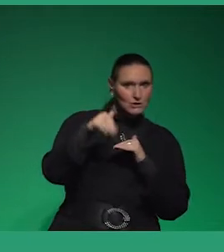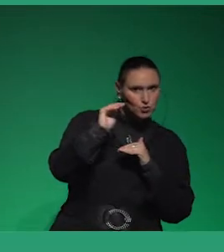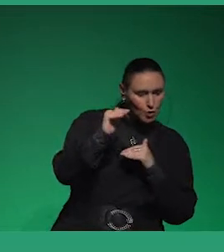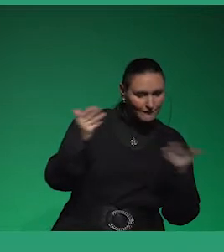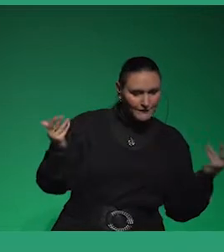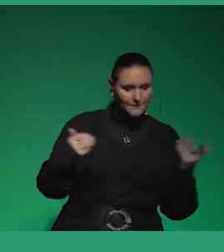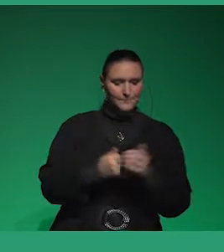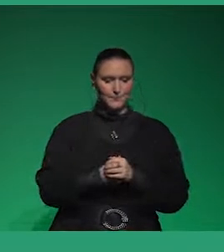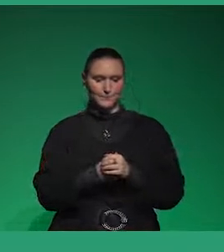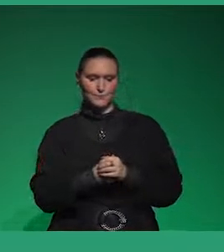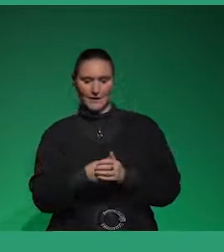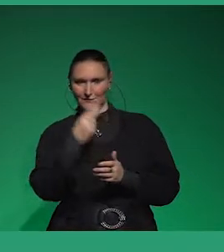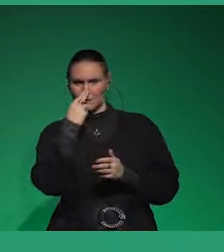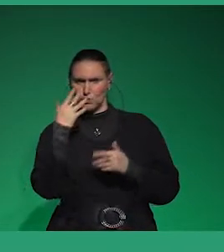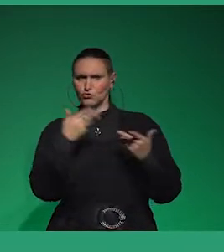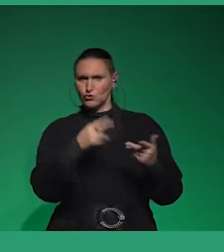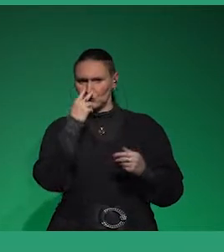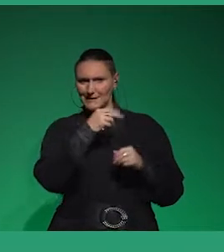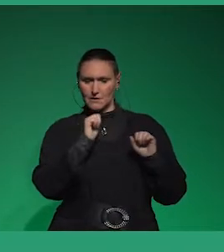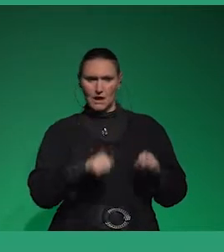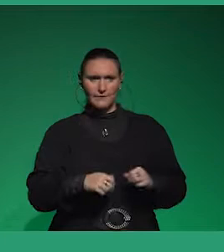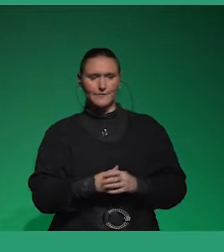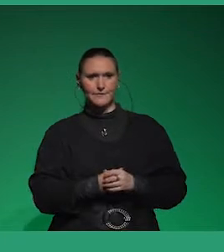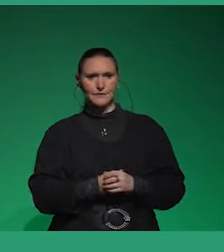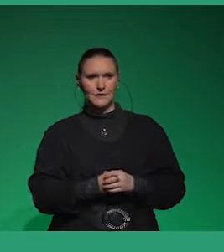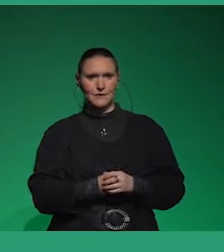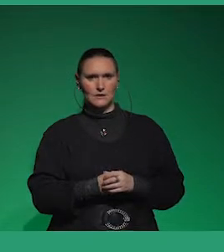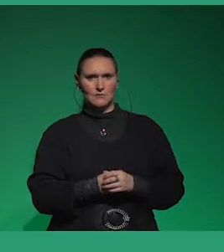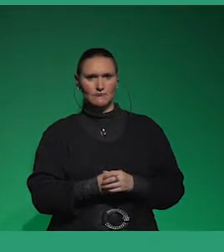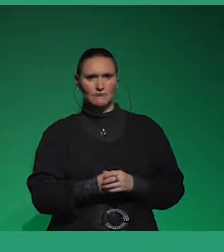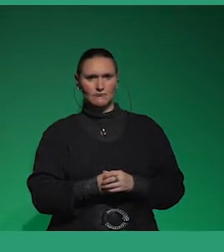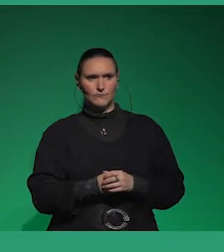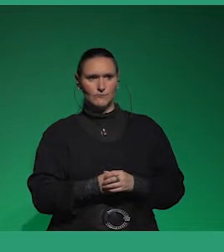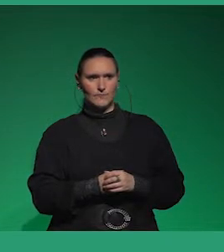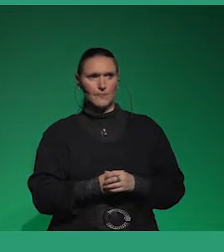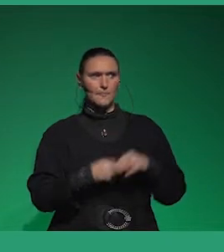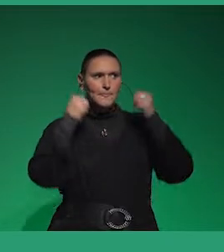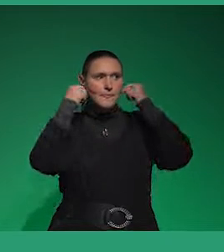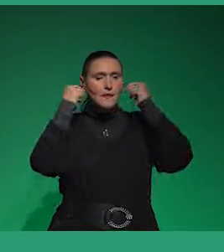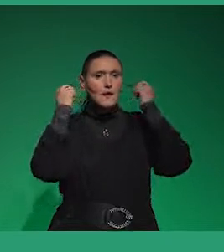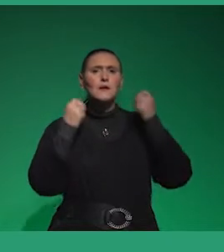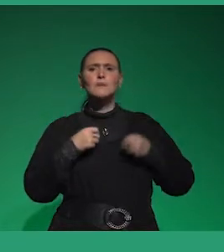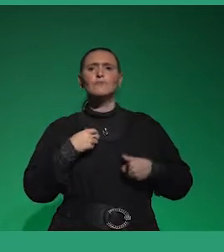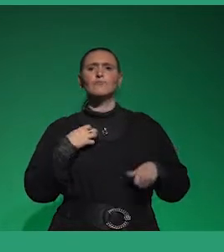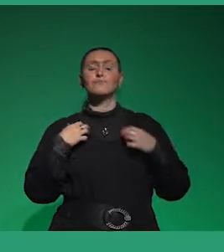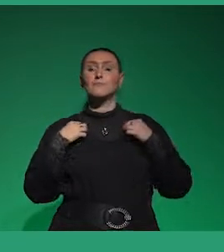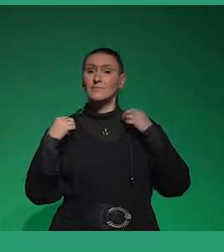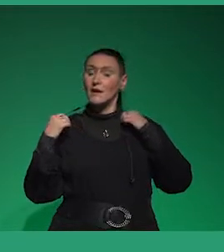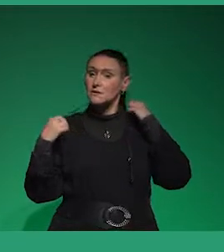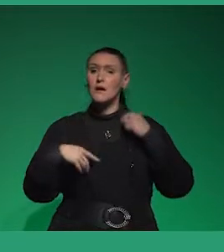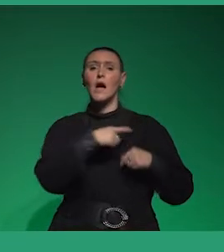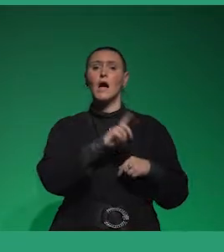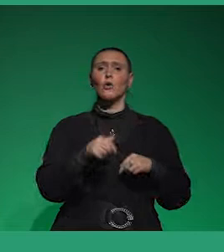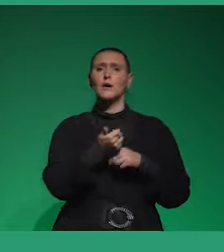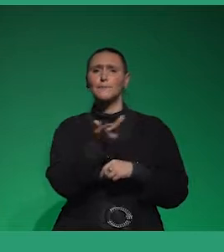example, up here is looking into a sediment core. Here some soil samples are taken. Here there's some discussions with the